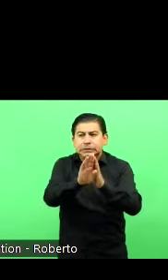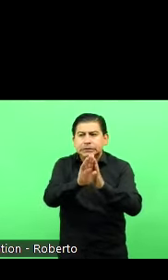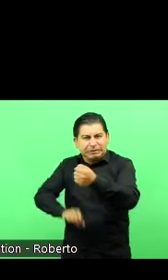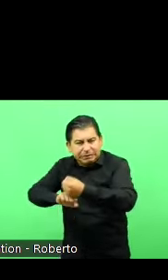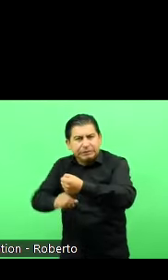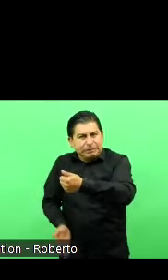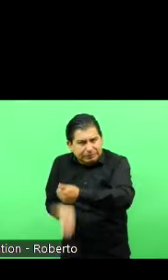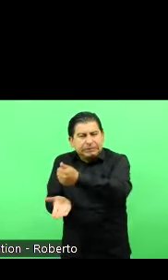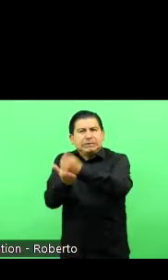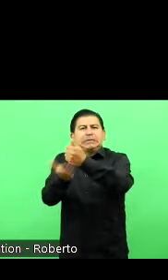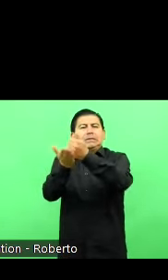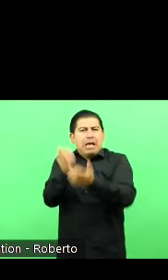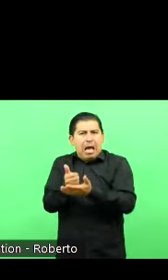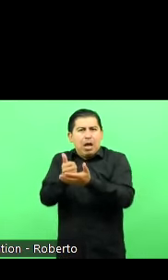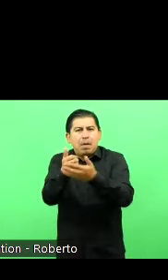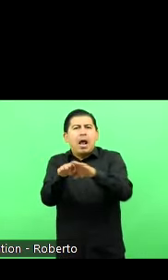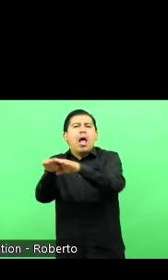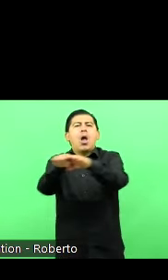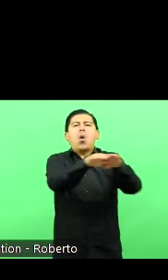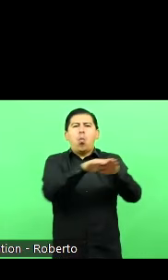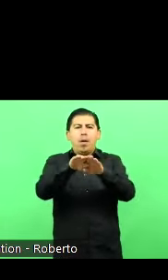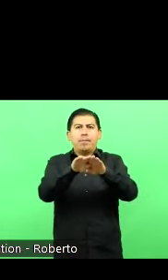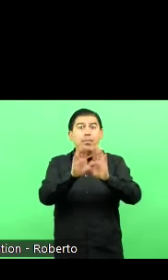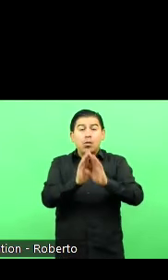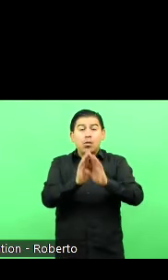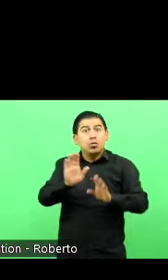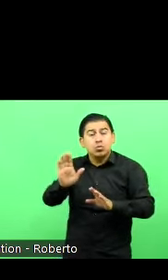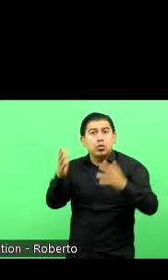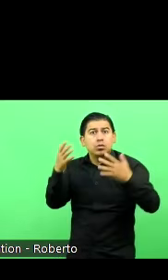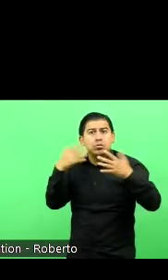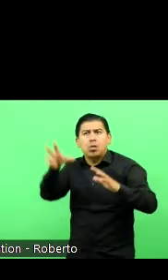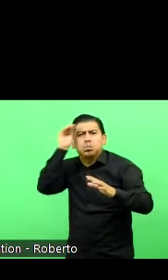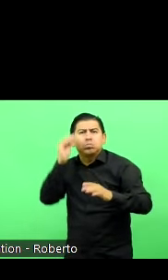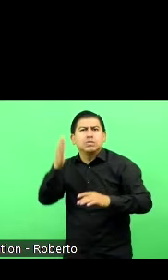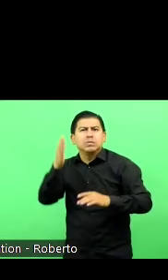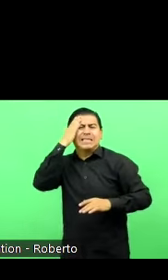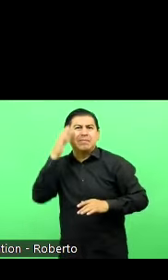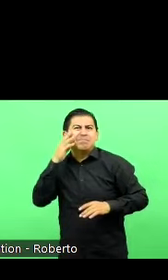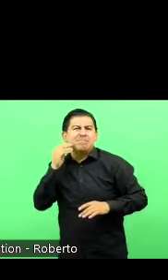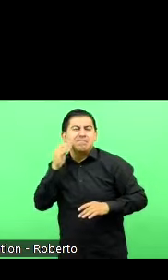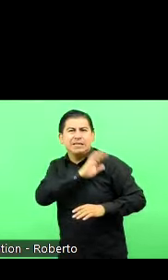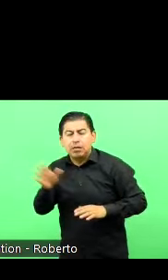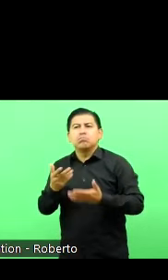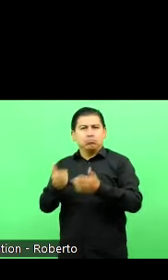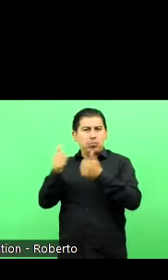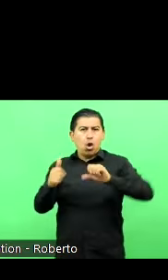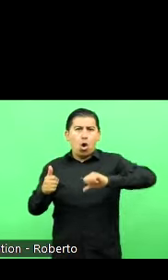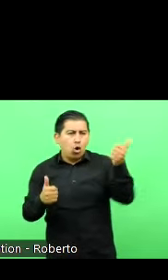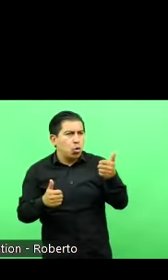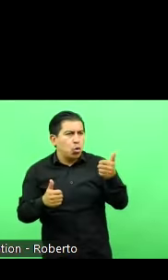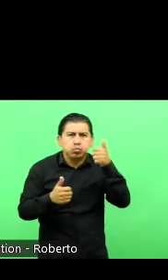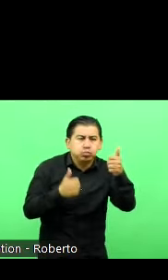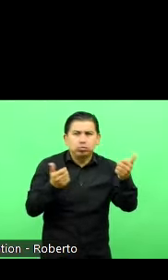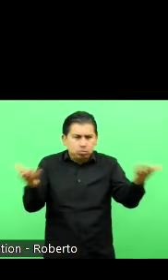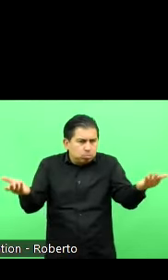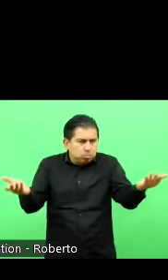Triangle cooperation trust funds and global programs that translate our commitments into practical action. With today's